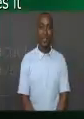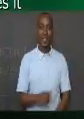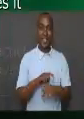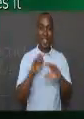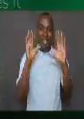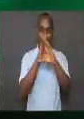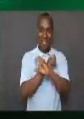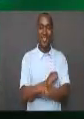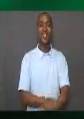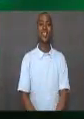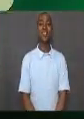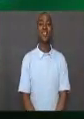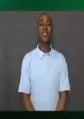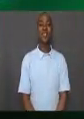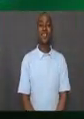Time's up.